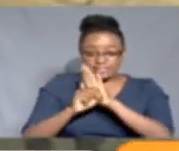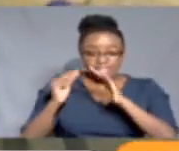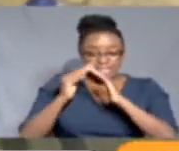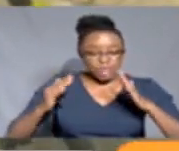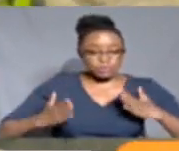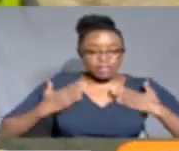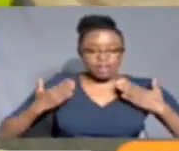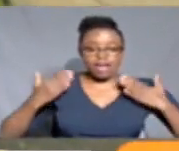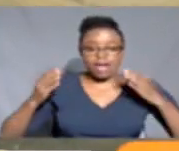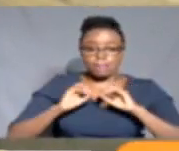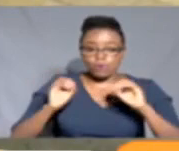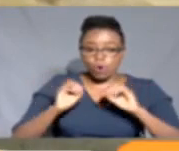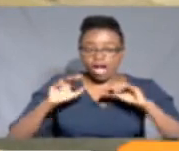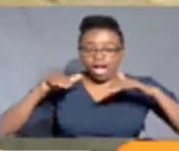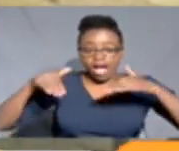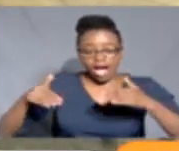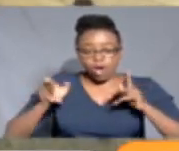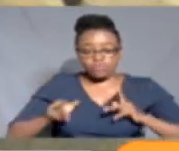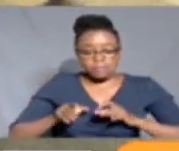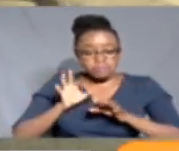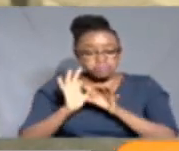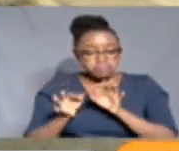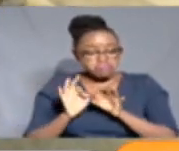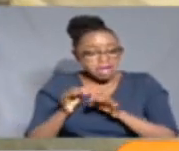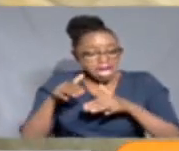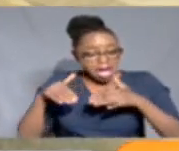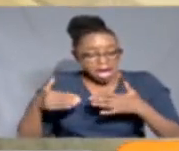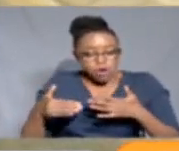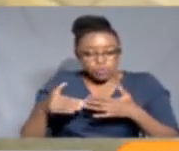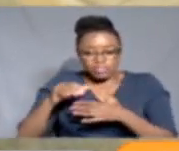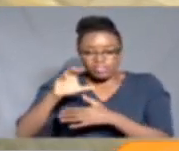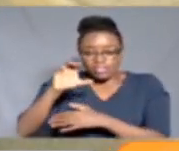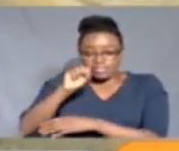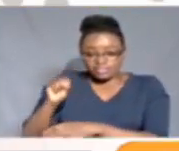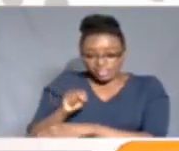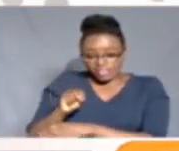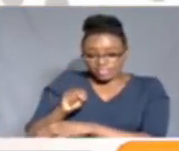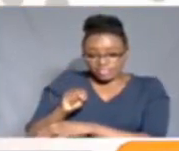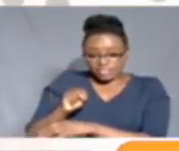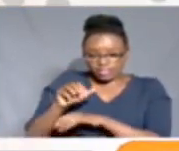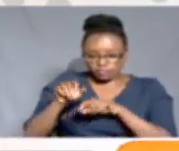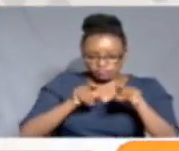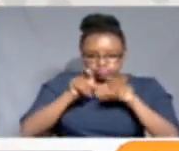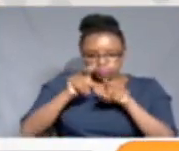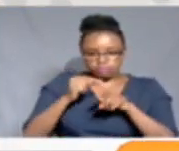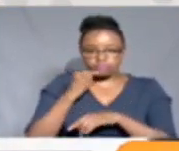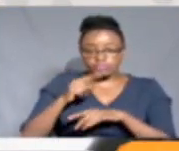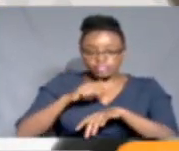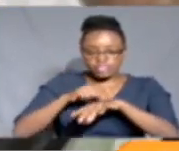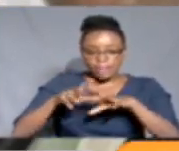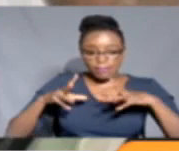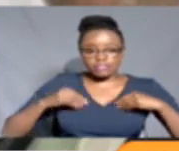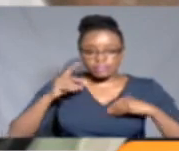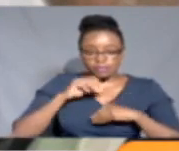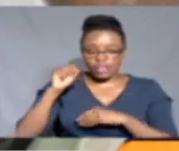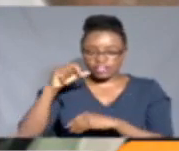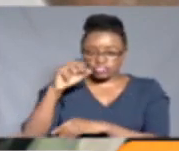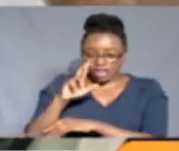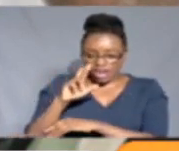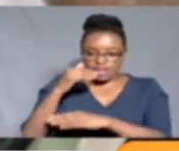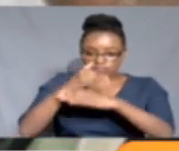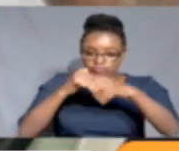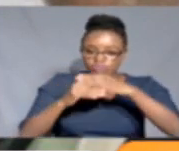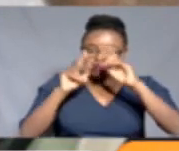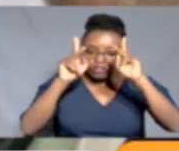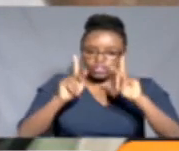not happy about the interpretation of what Cabinet Secretary James Macharia said. While admitting that the SGR construction to Kisumu